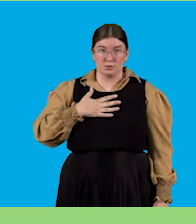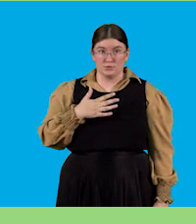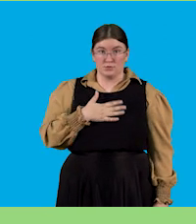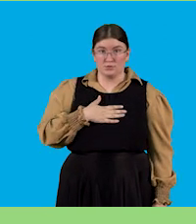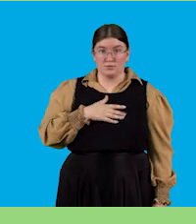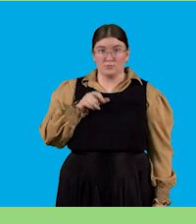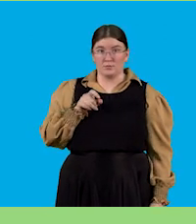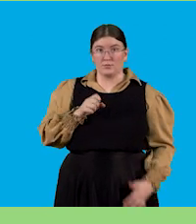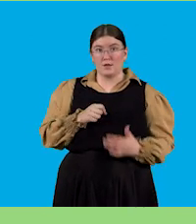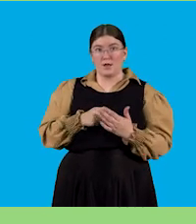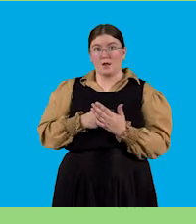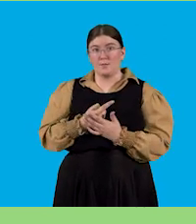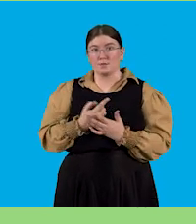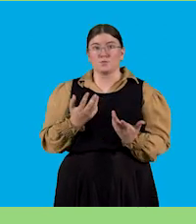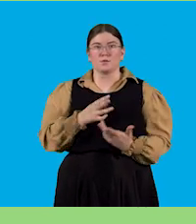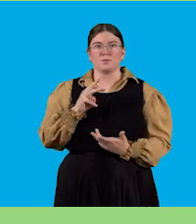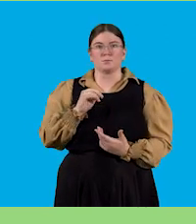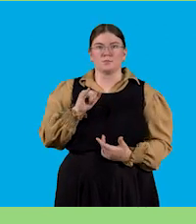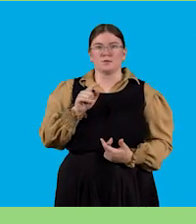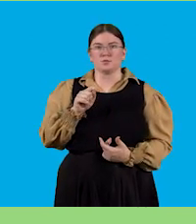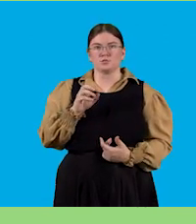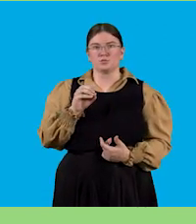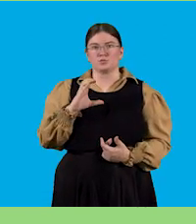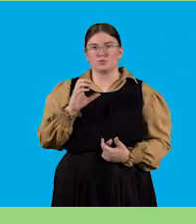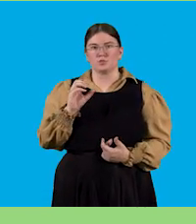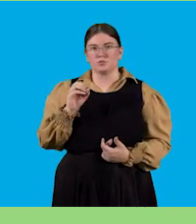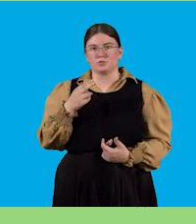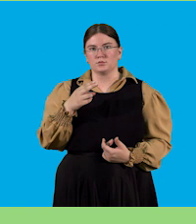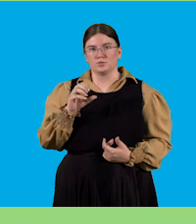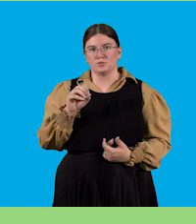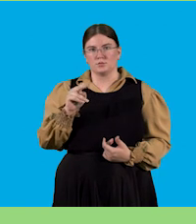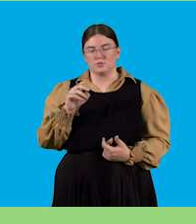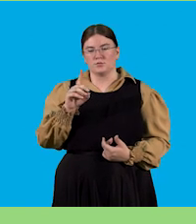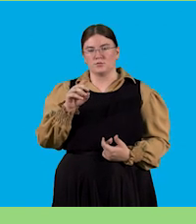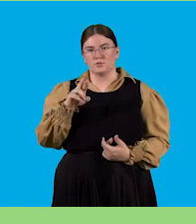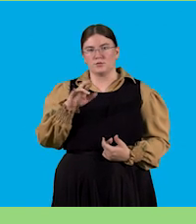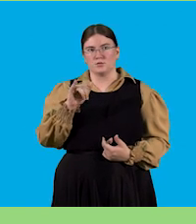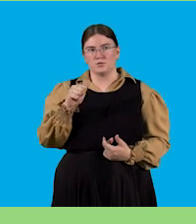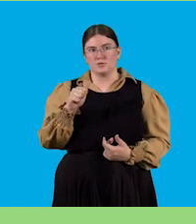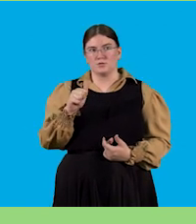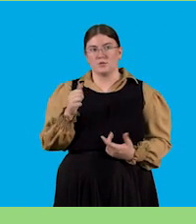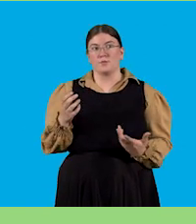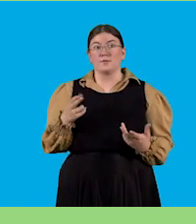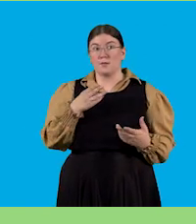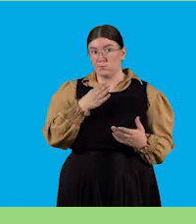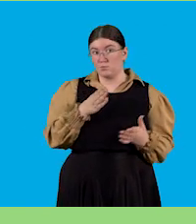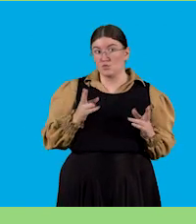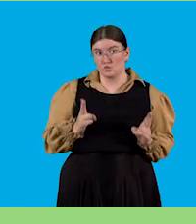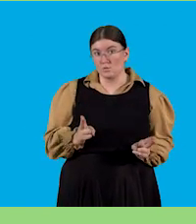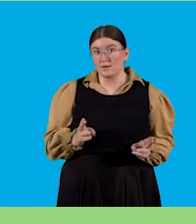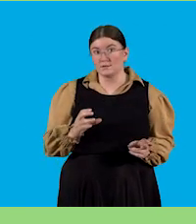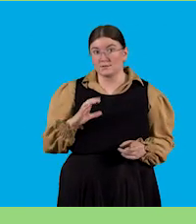Cellular respiration happens in the mitochondria of the cells. Here we have a human